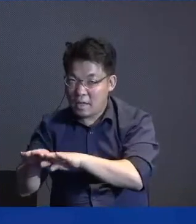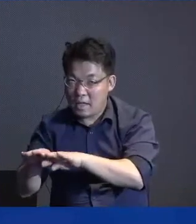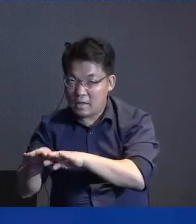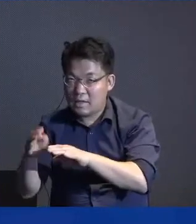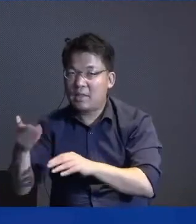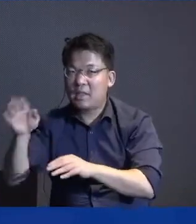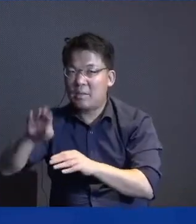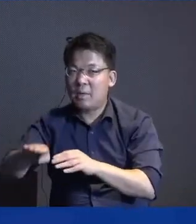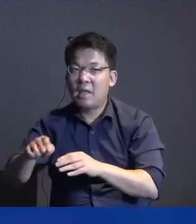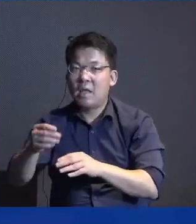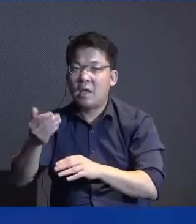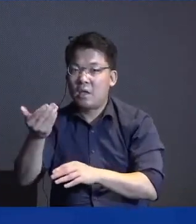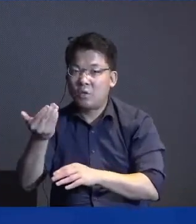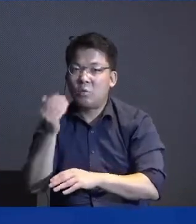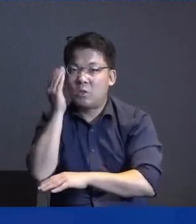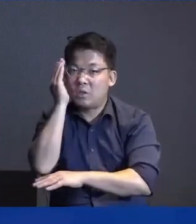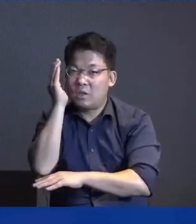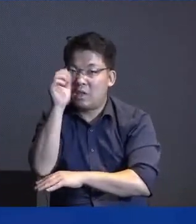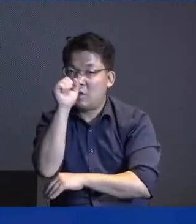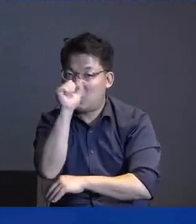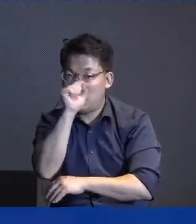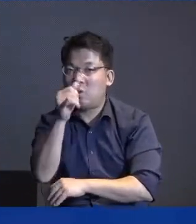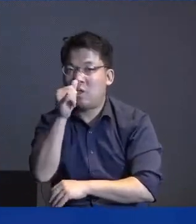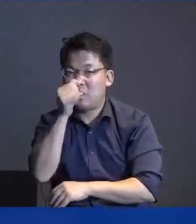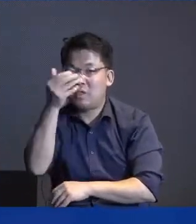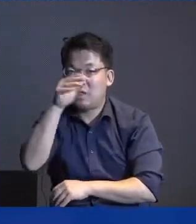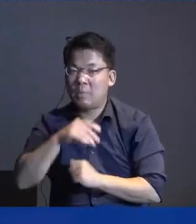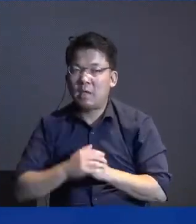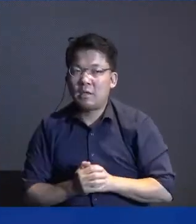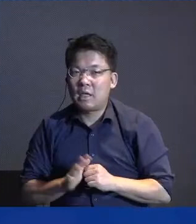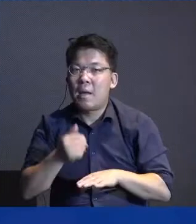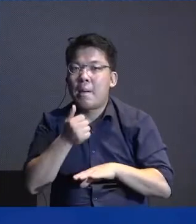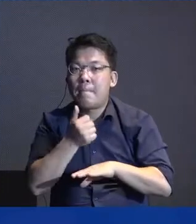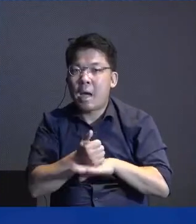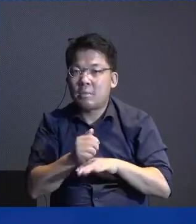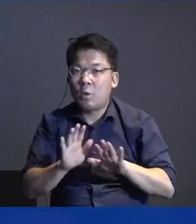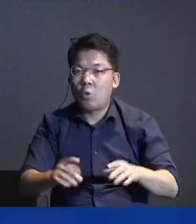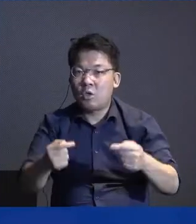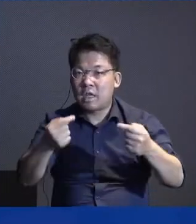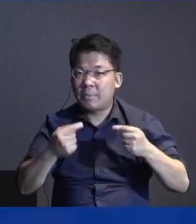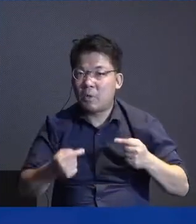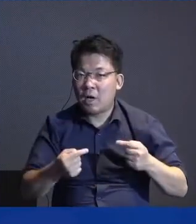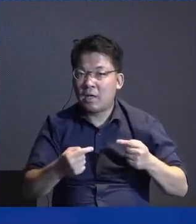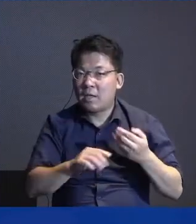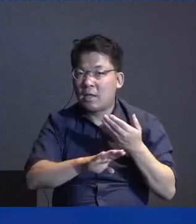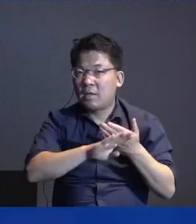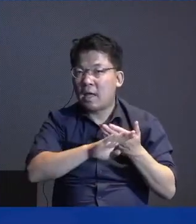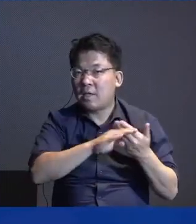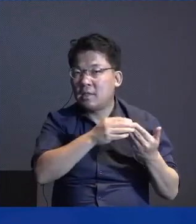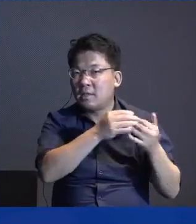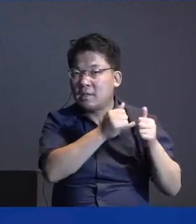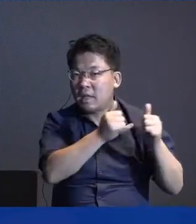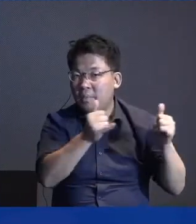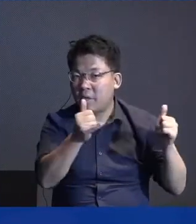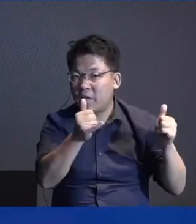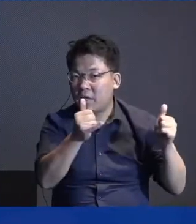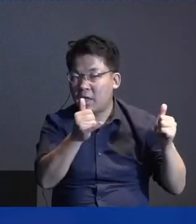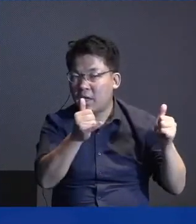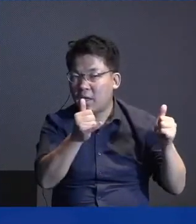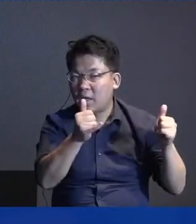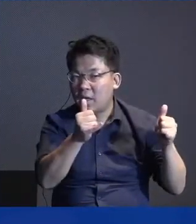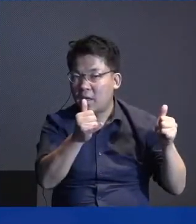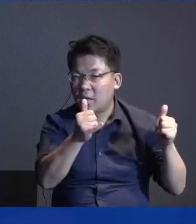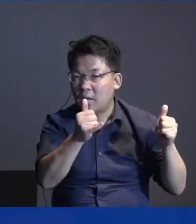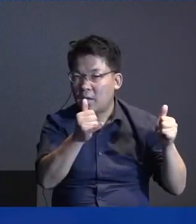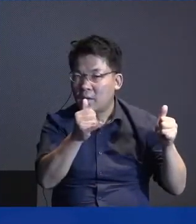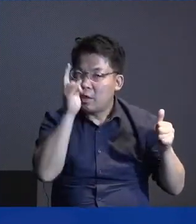Professor Ha and Dr. Lee, to make a few final remarks. So, Dr. Lee, do